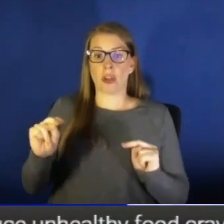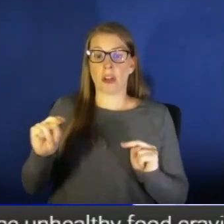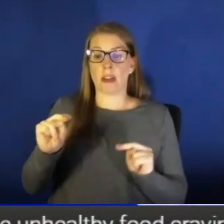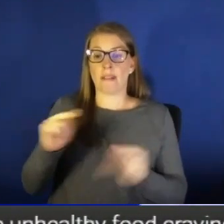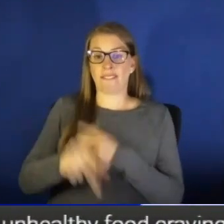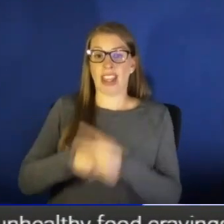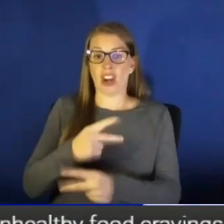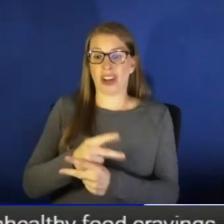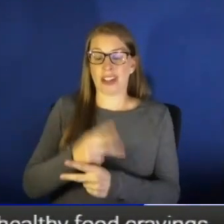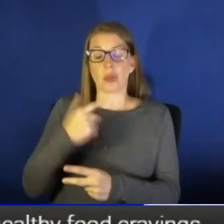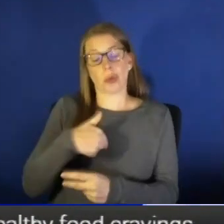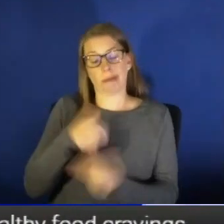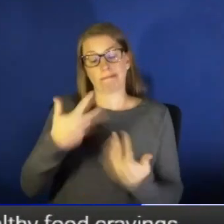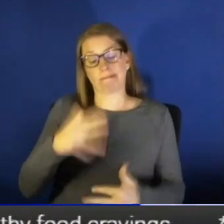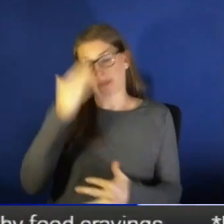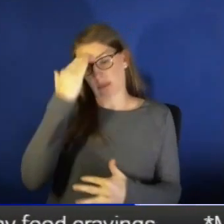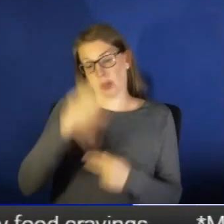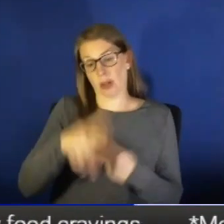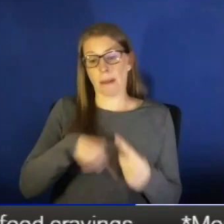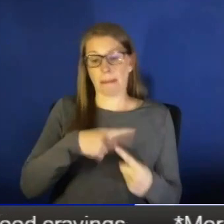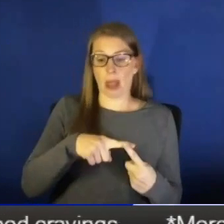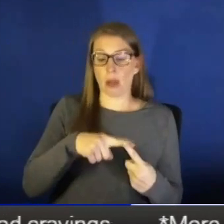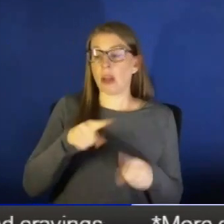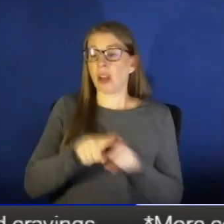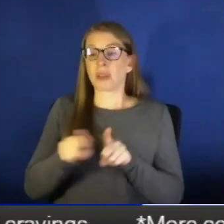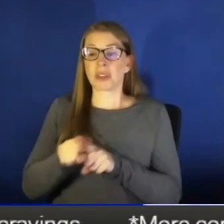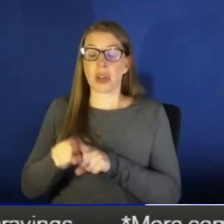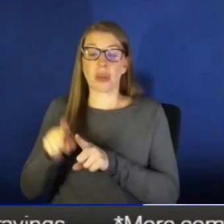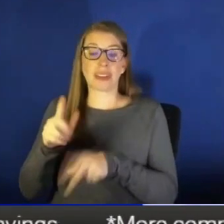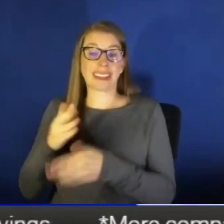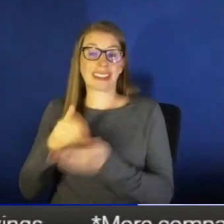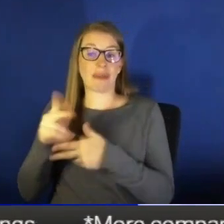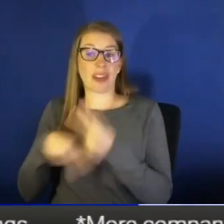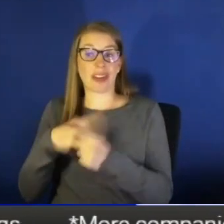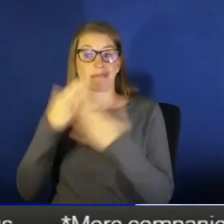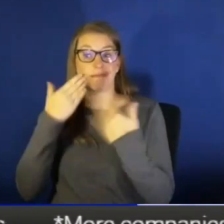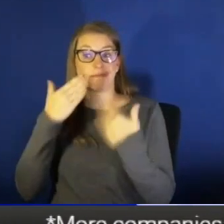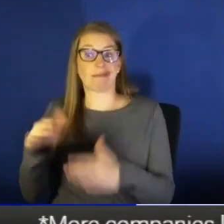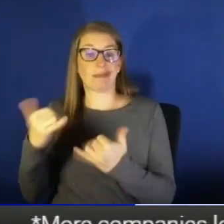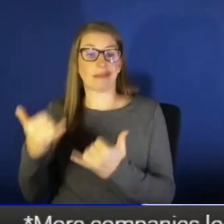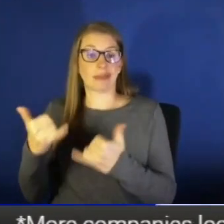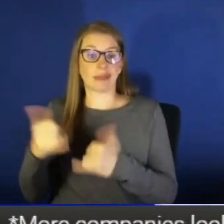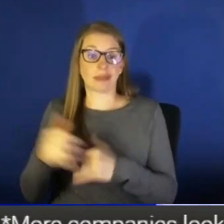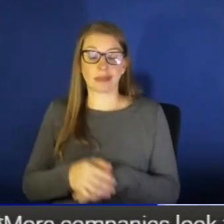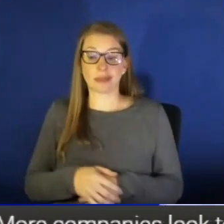likely even some variants we don't at this point. But again, I think the saving grace continues to be that when